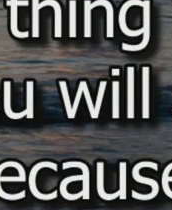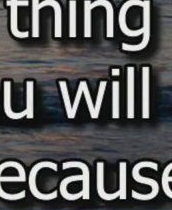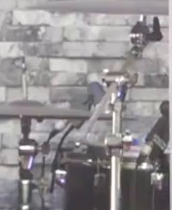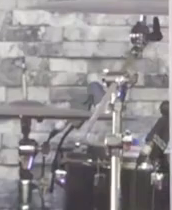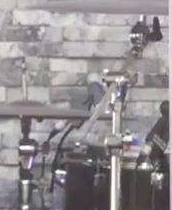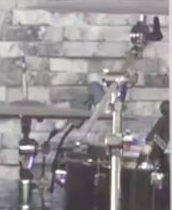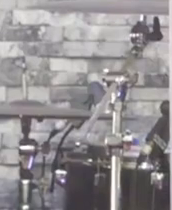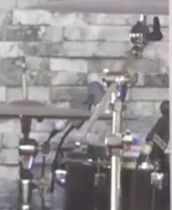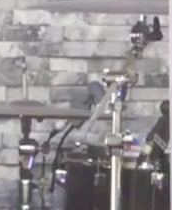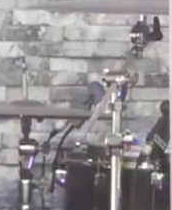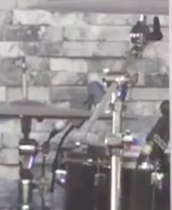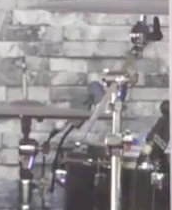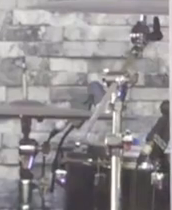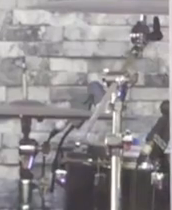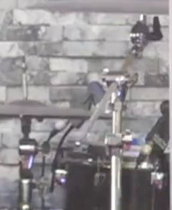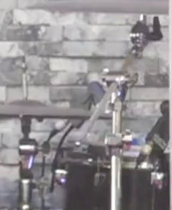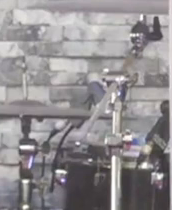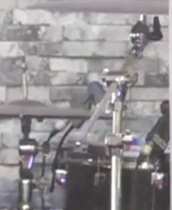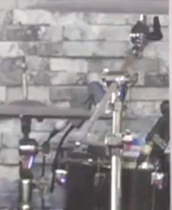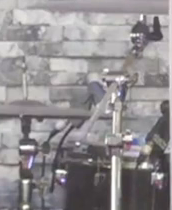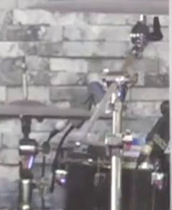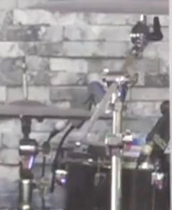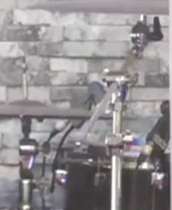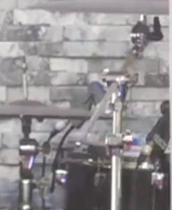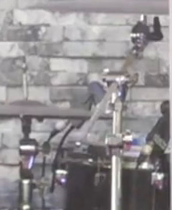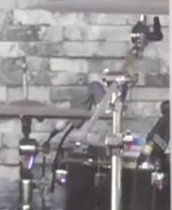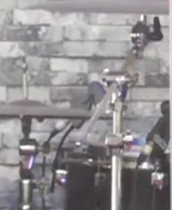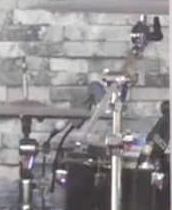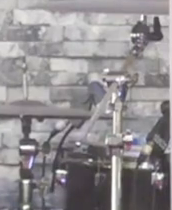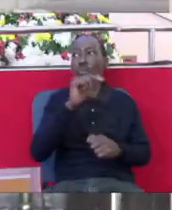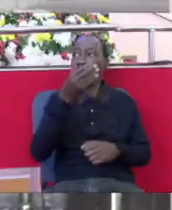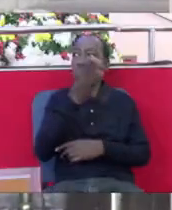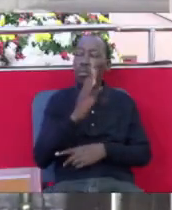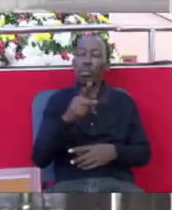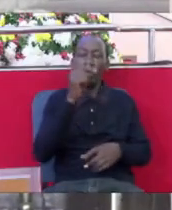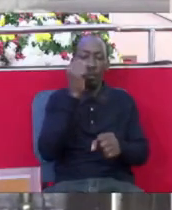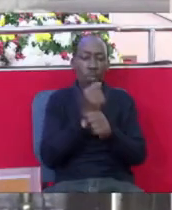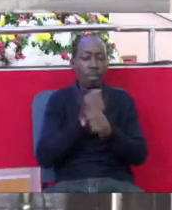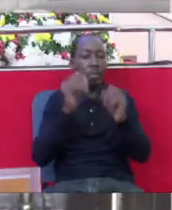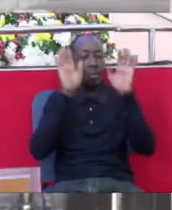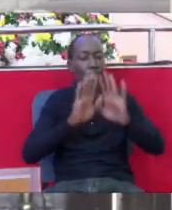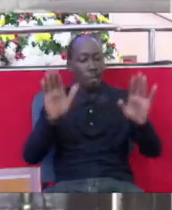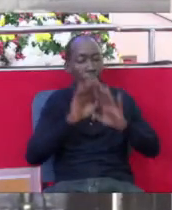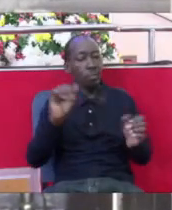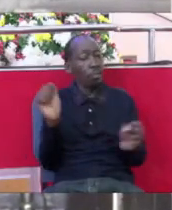Job 9 verse 10. The word of God declares that he performs wonders that cannot be